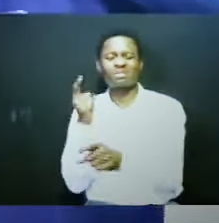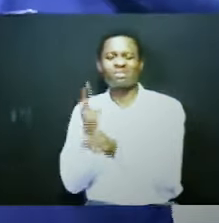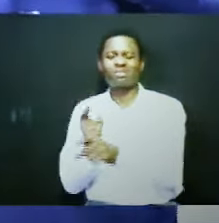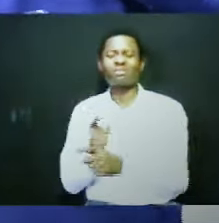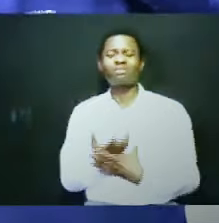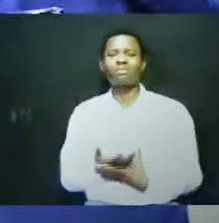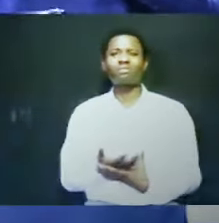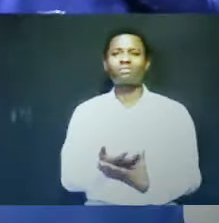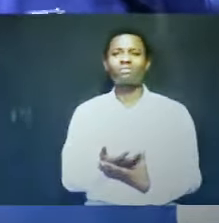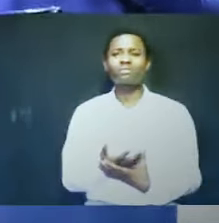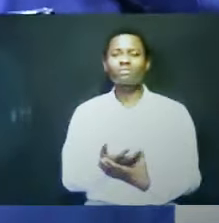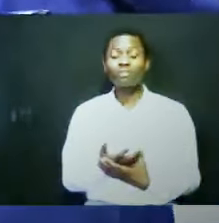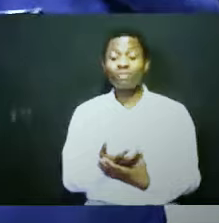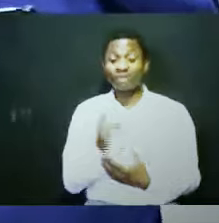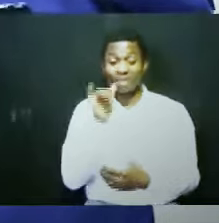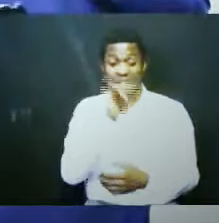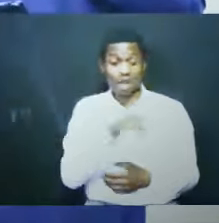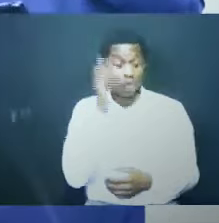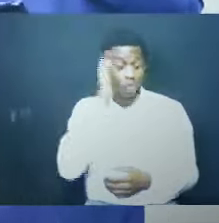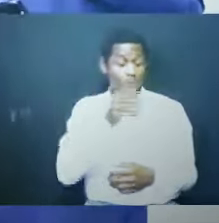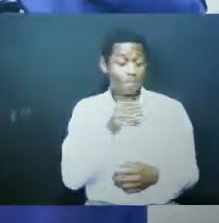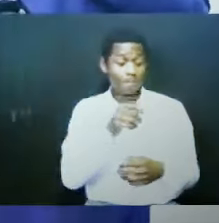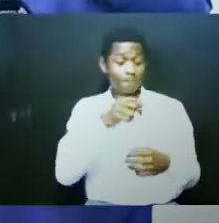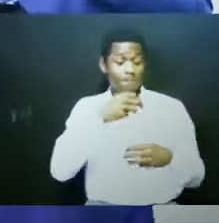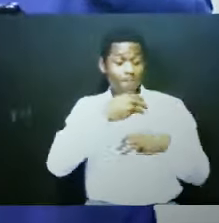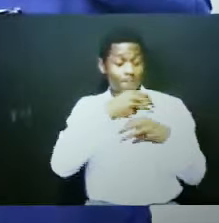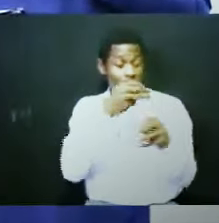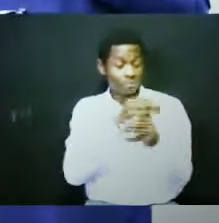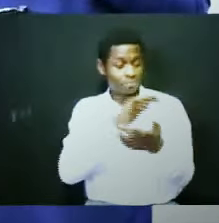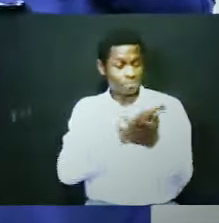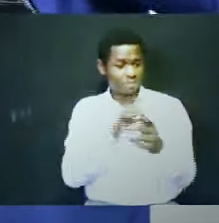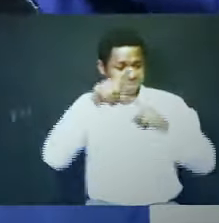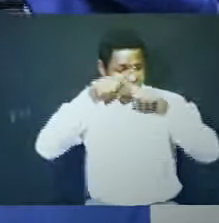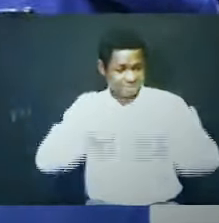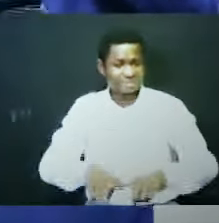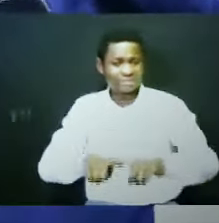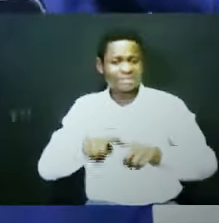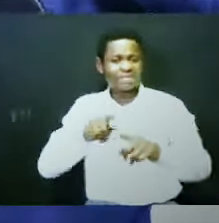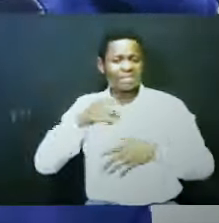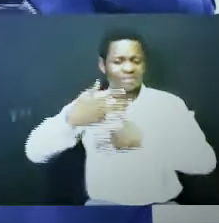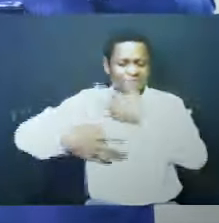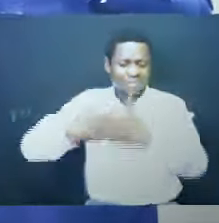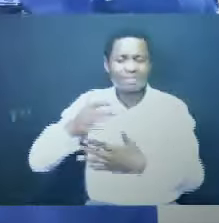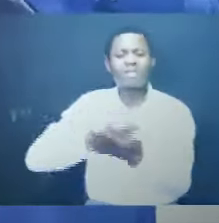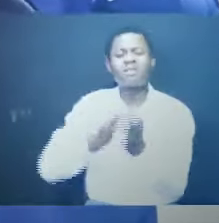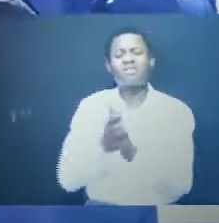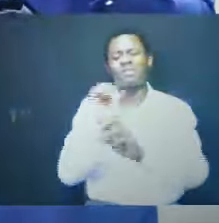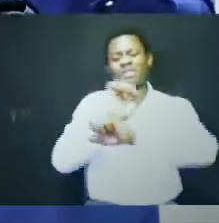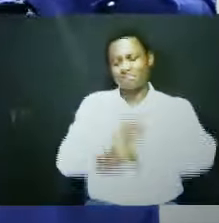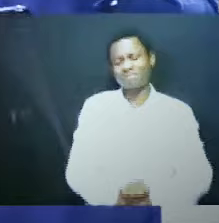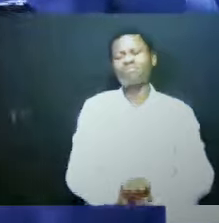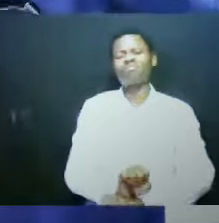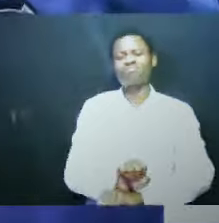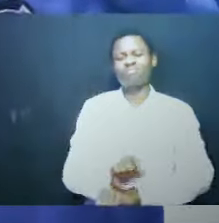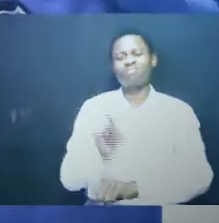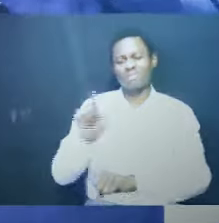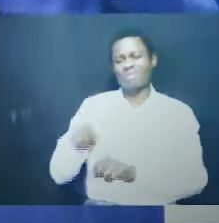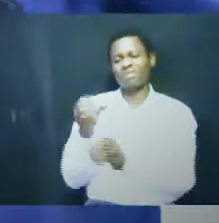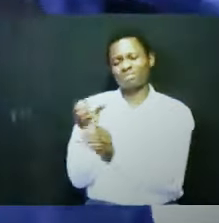will make you depend on it and you will become a slave. As I did say, no, one